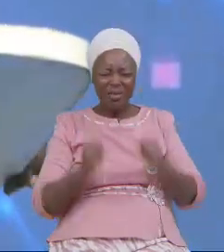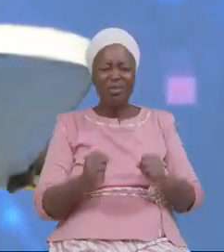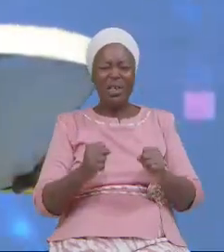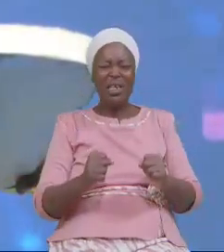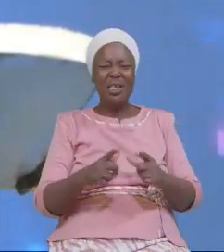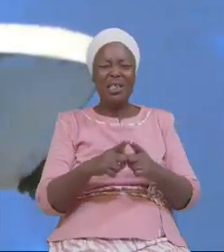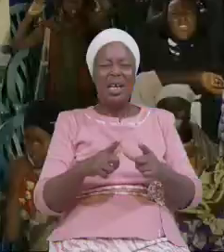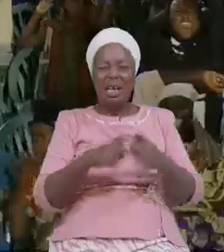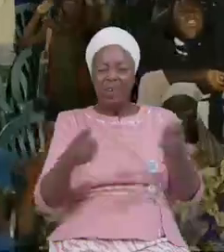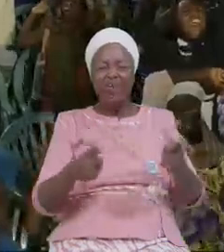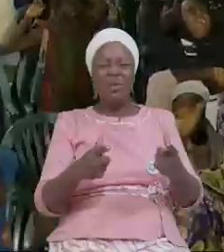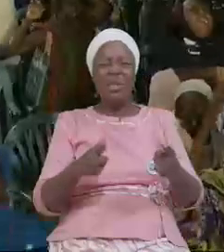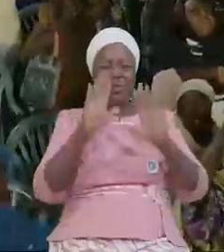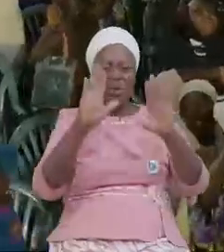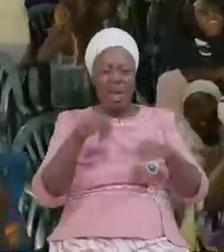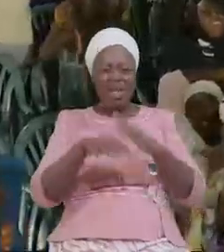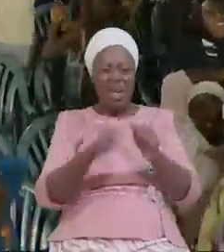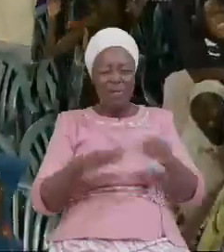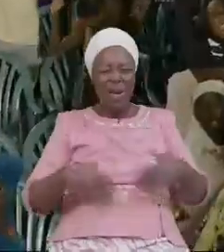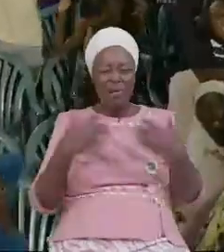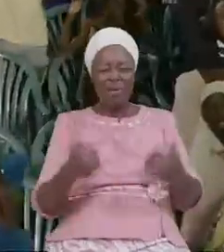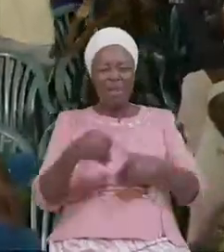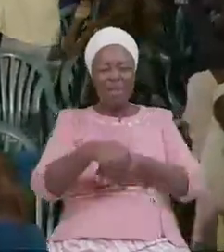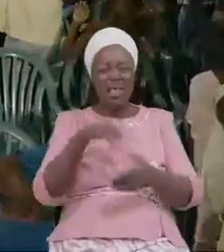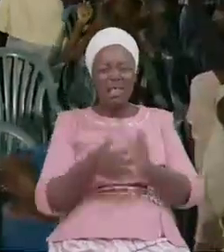in Jesus' name.